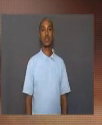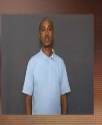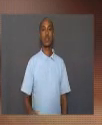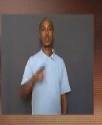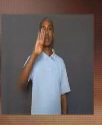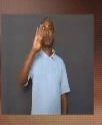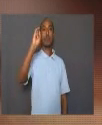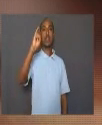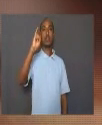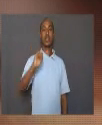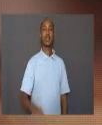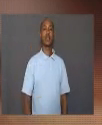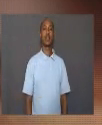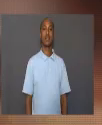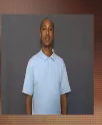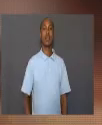bismuth,